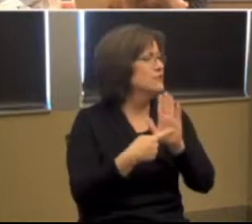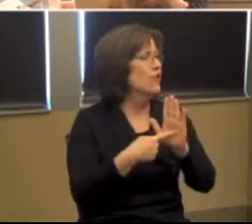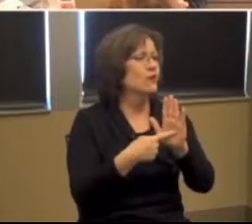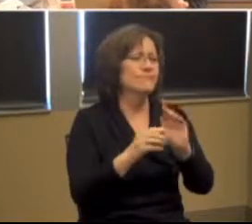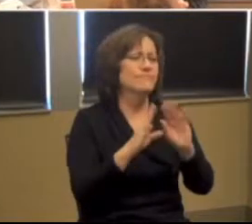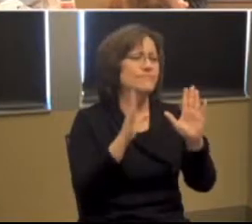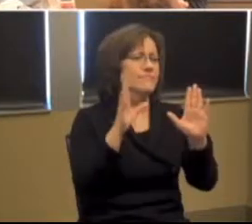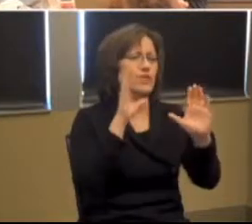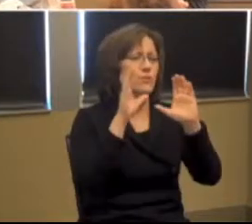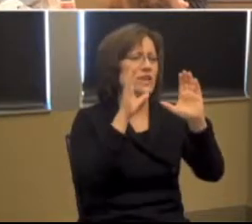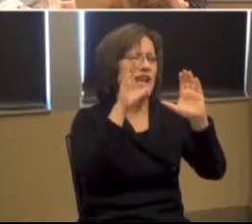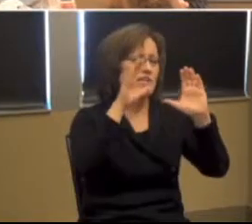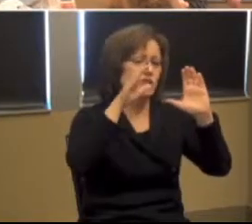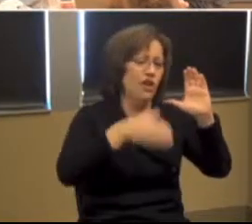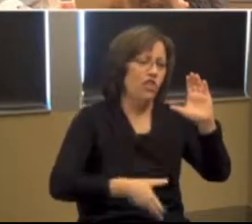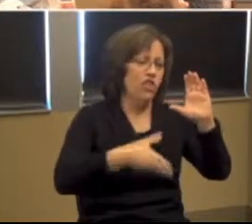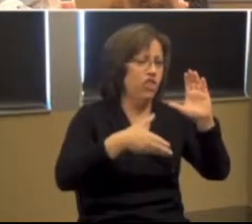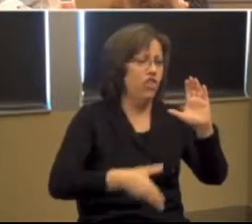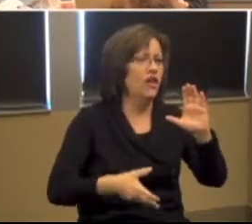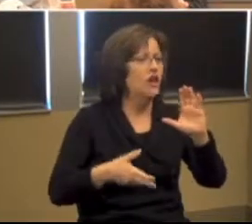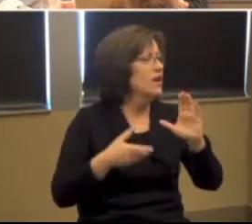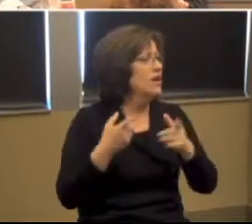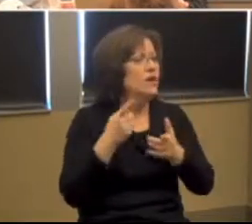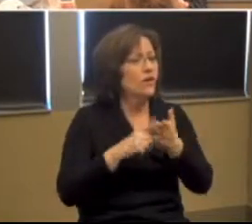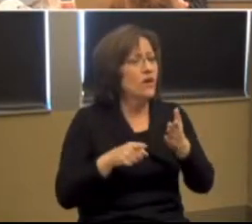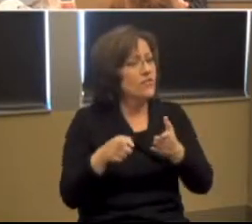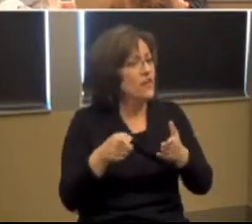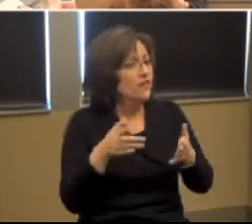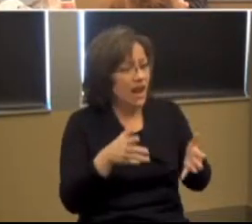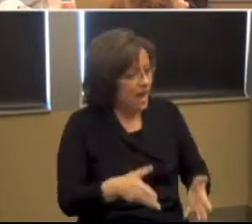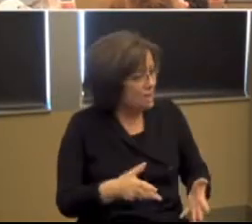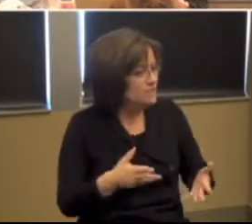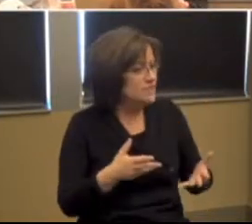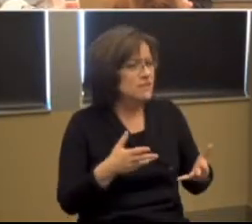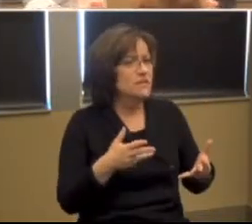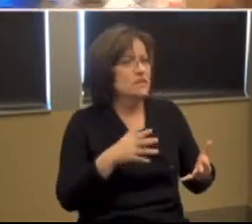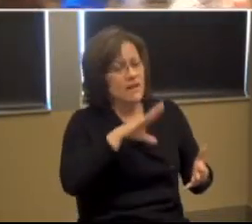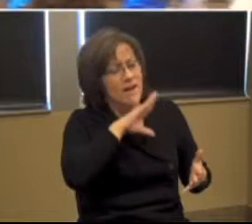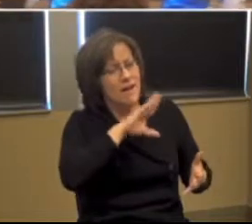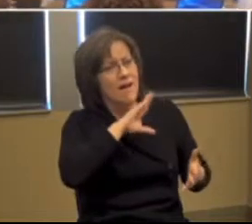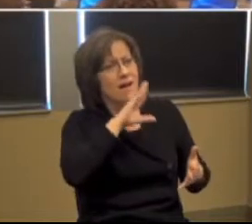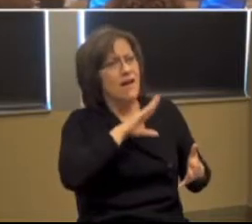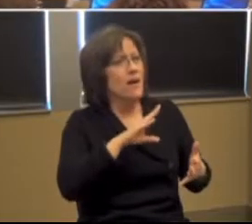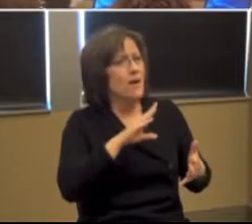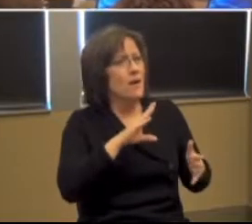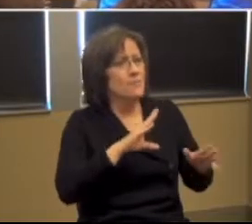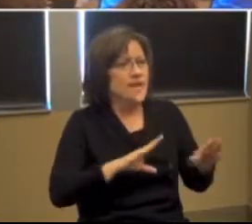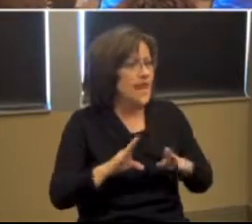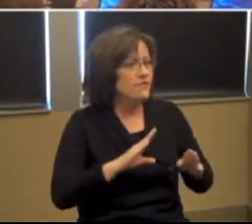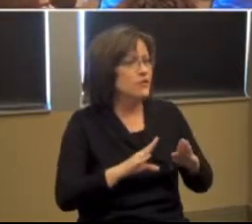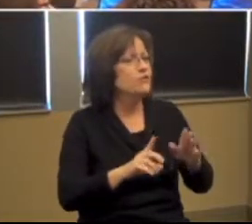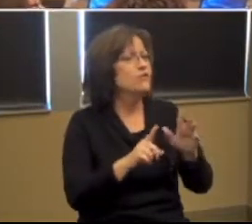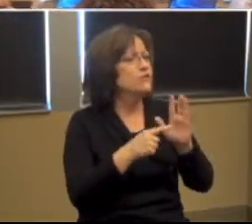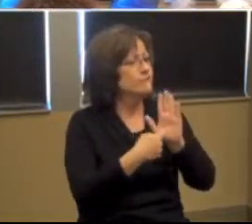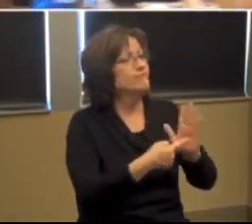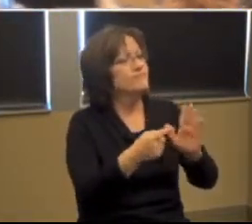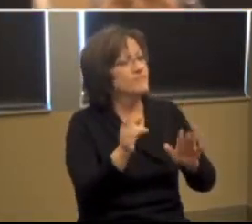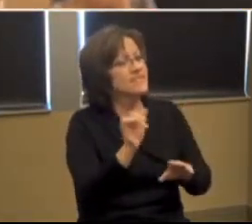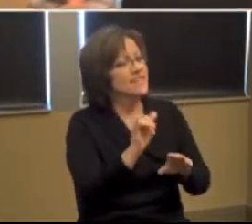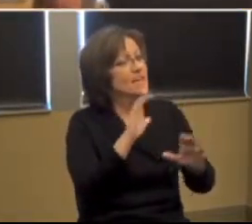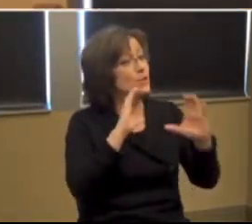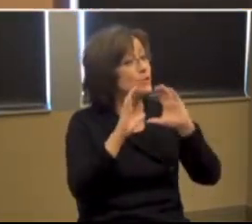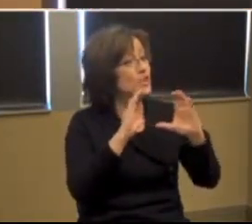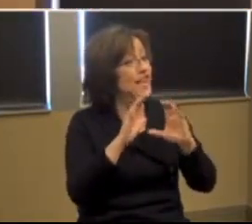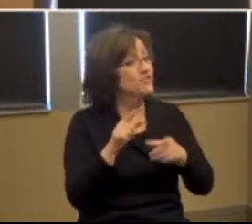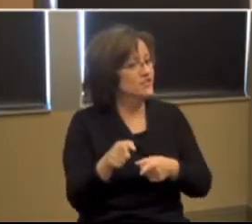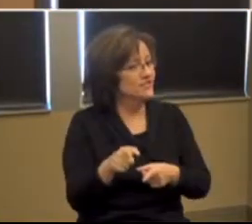And so what they have left to use is their communication, or their behavior, which equals communication. And it can be as simple